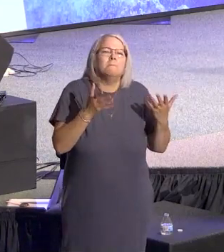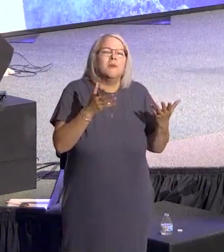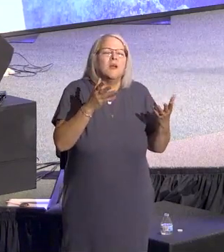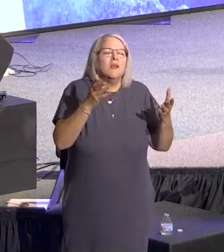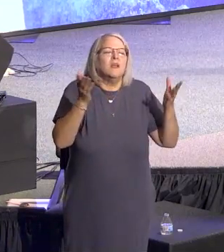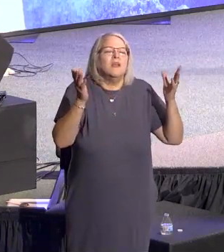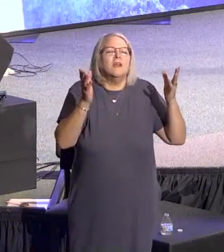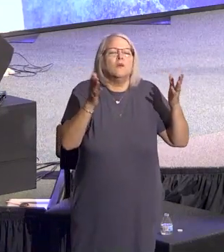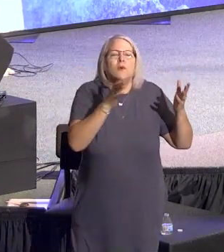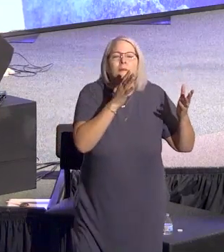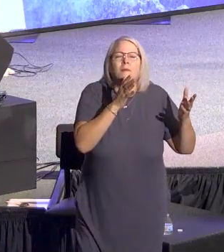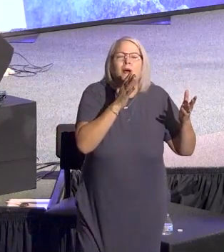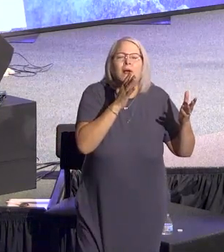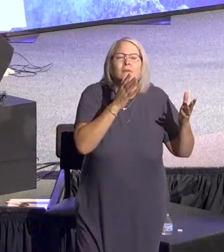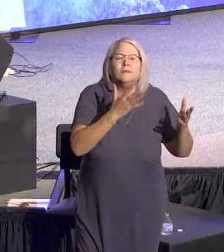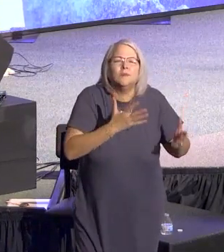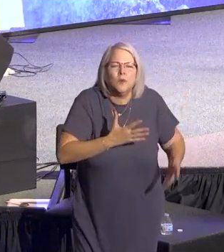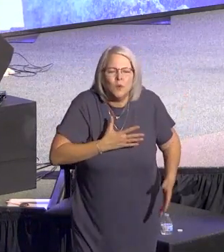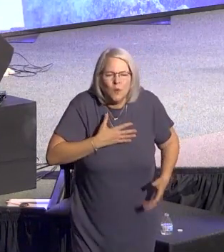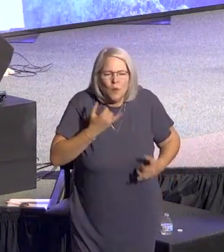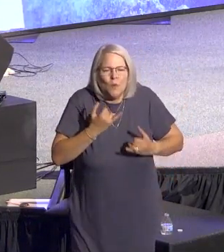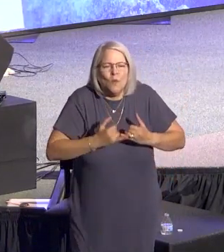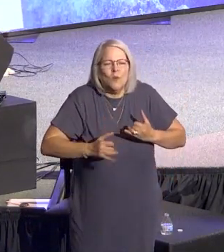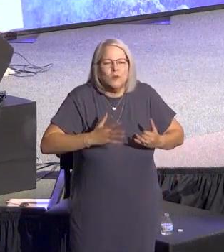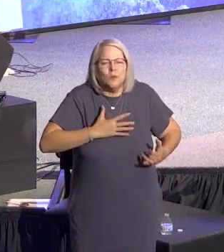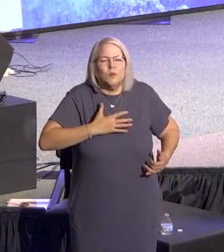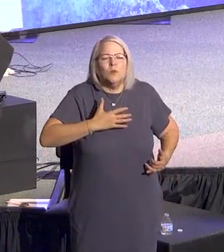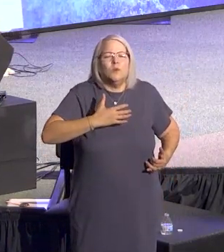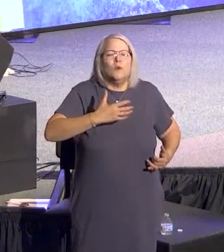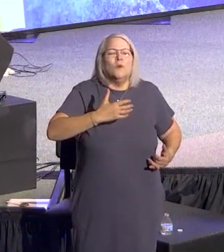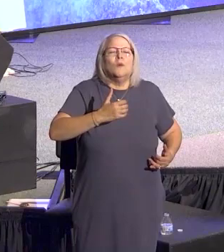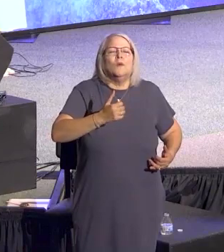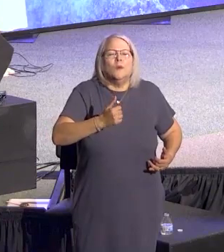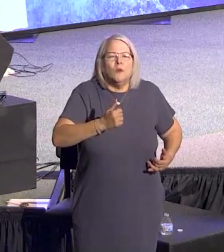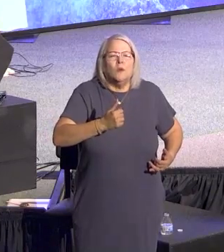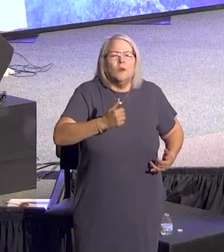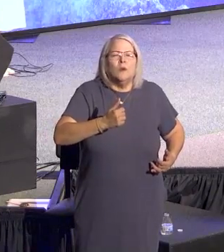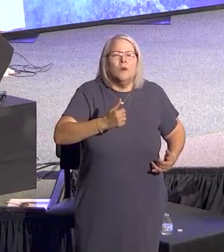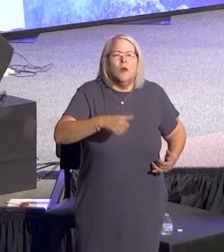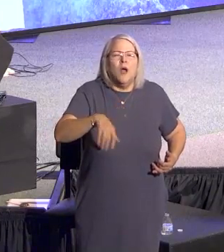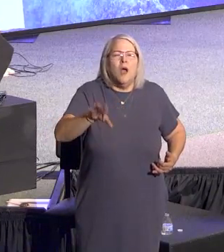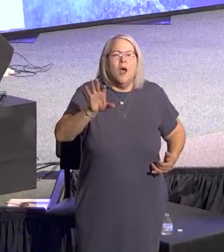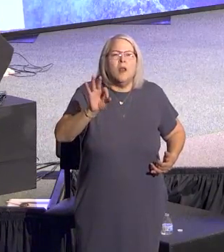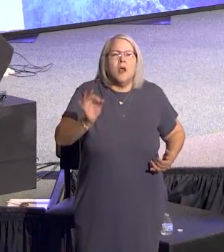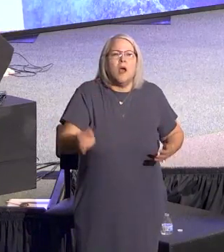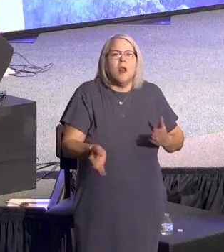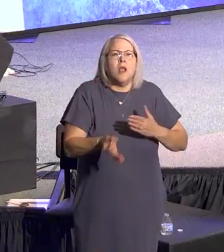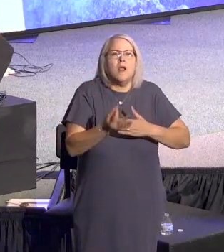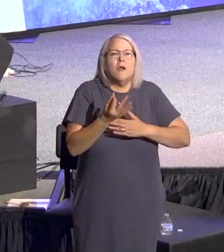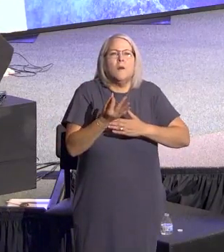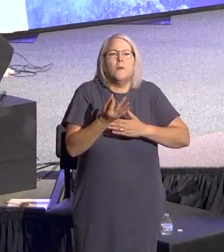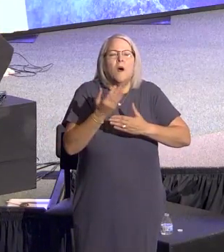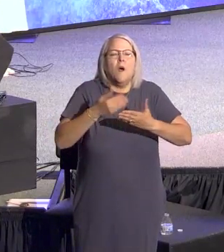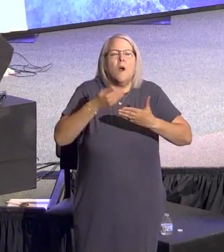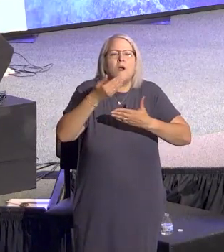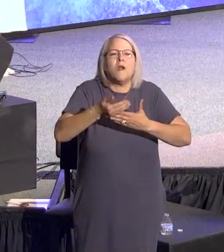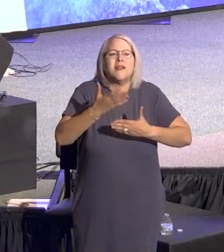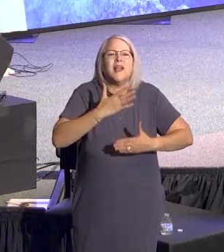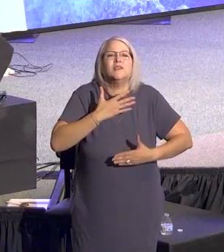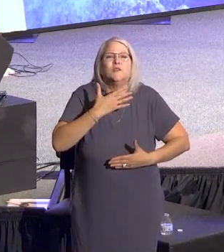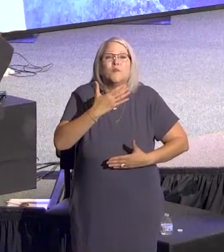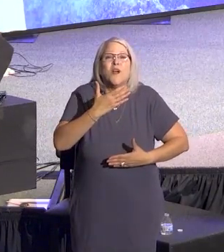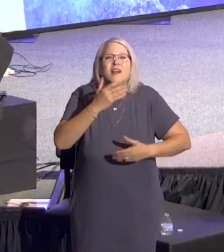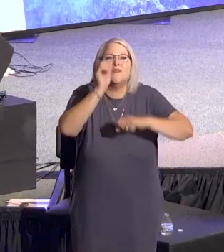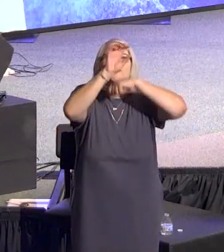she drew her last breath last Wednesday at 9 a.m., her next breath was a breath